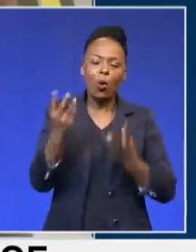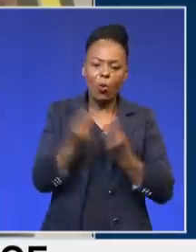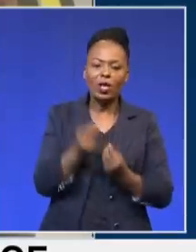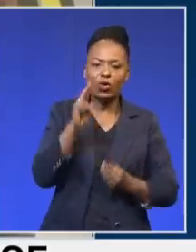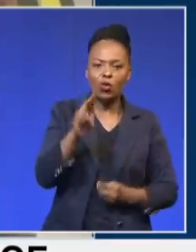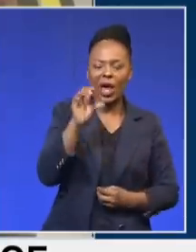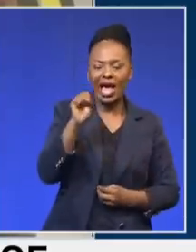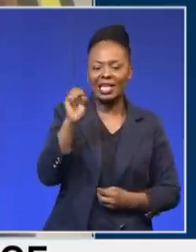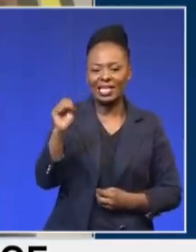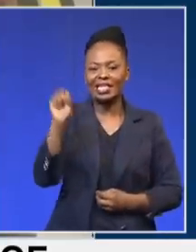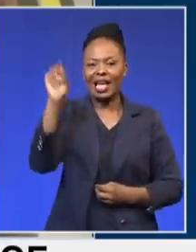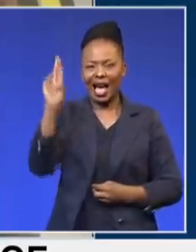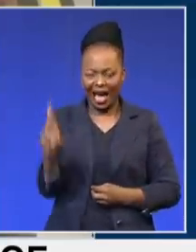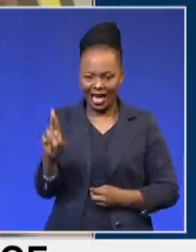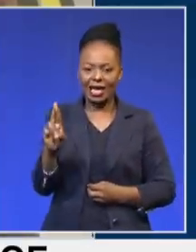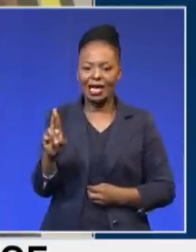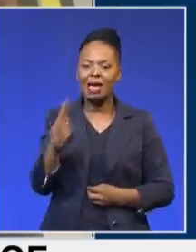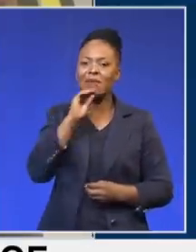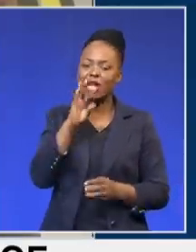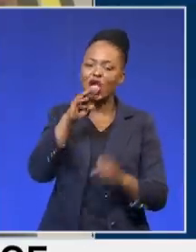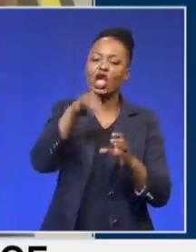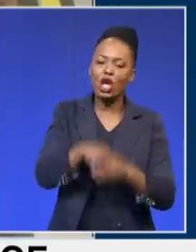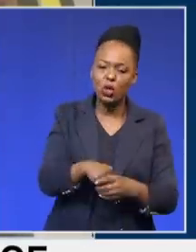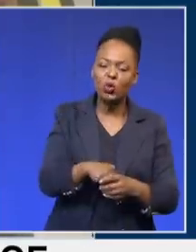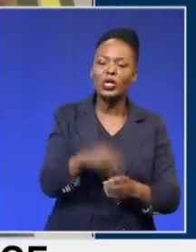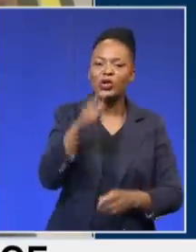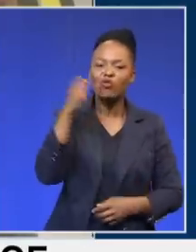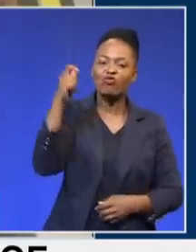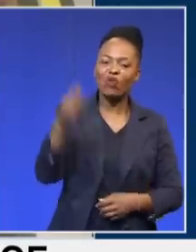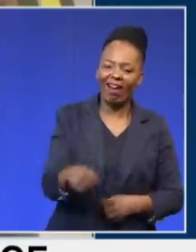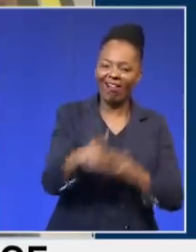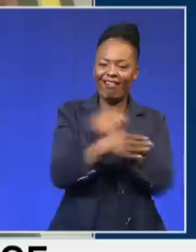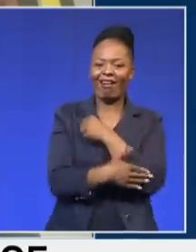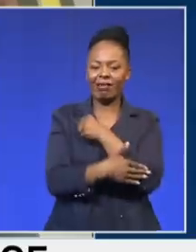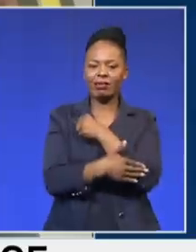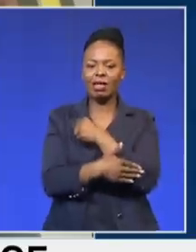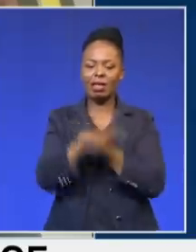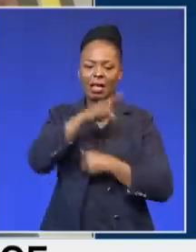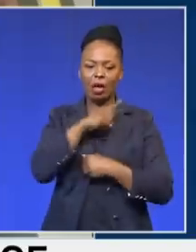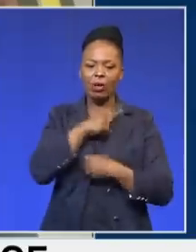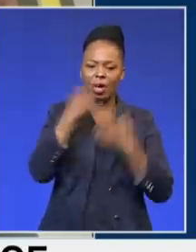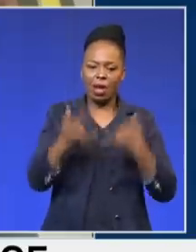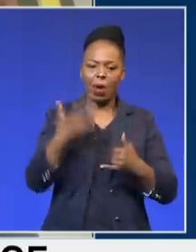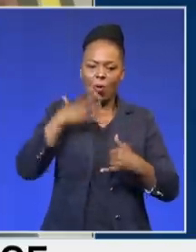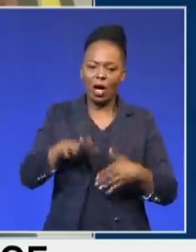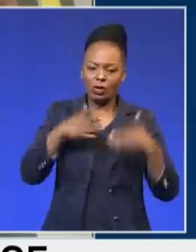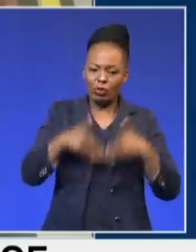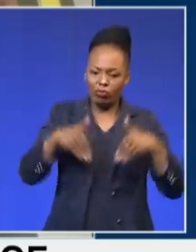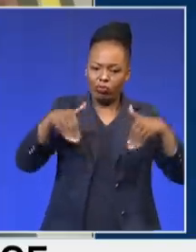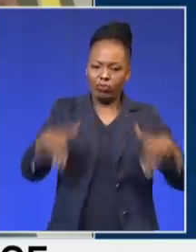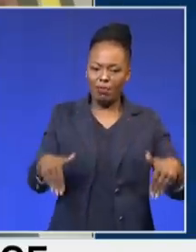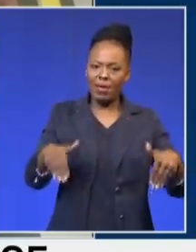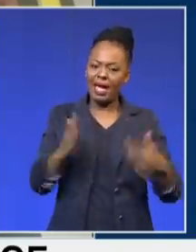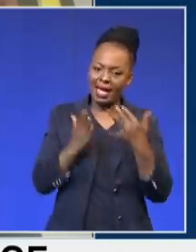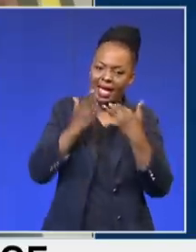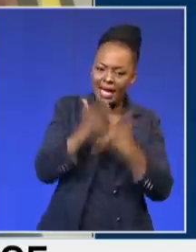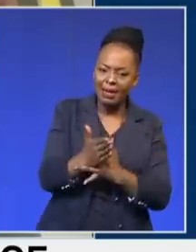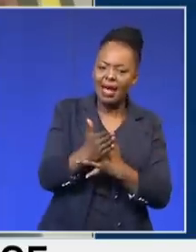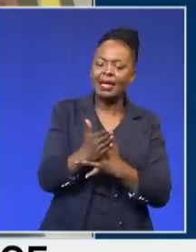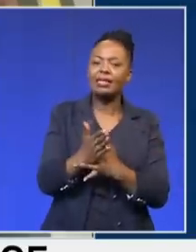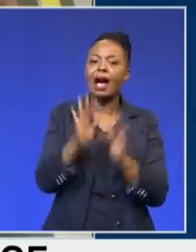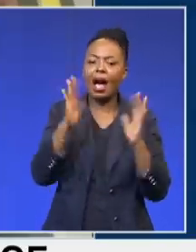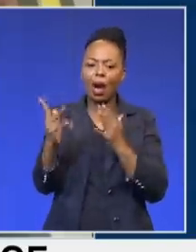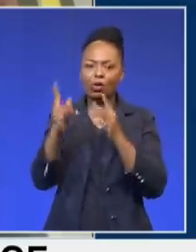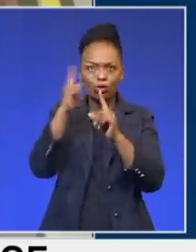which includes the very Ukraine. And therefore, we would want to play a mediating role so that we could find a peaceful